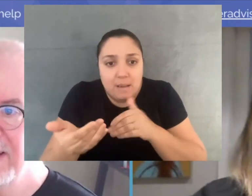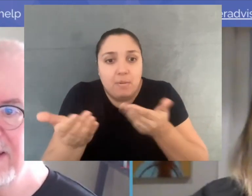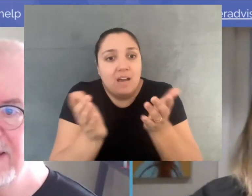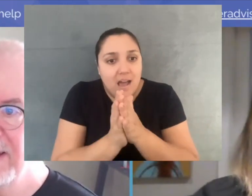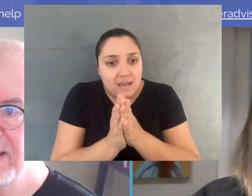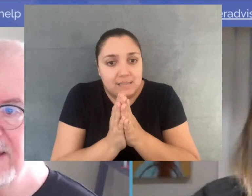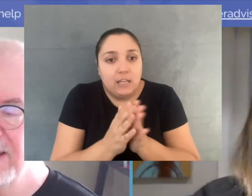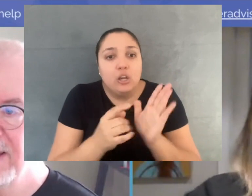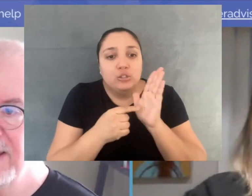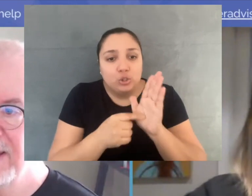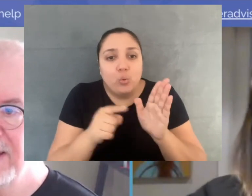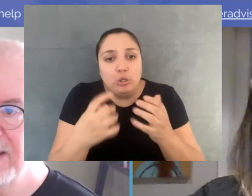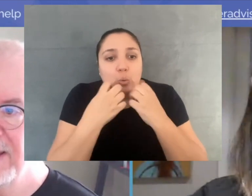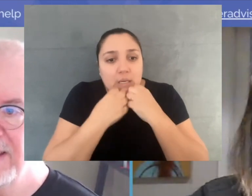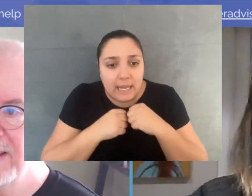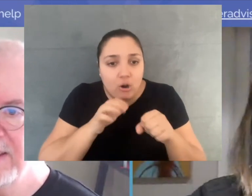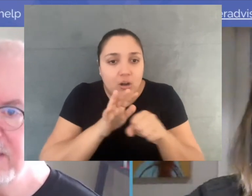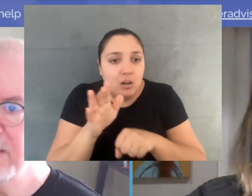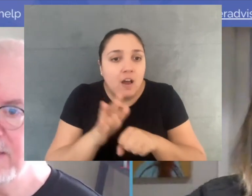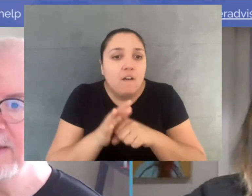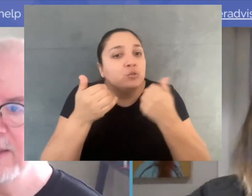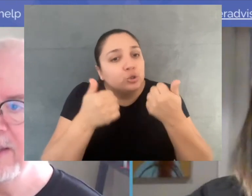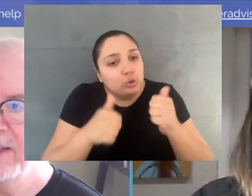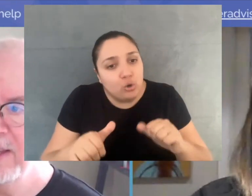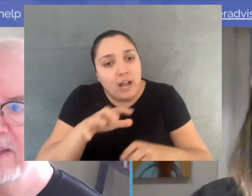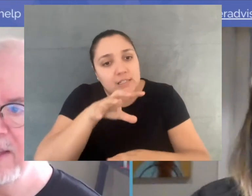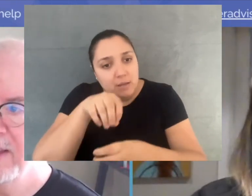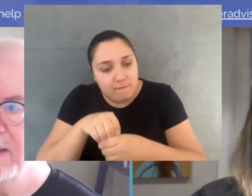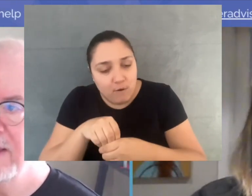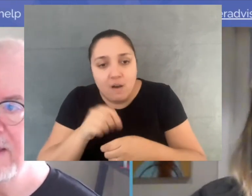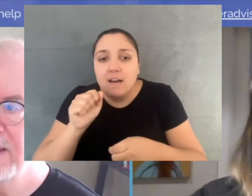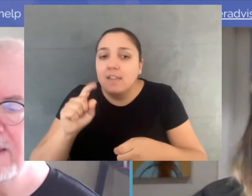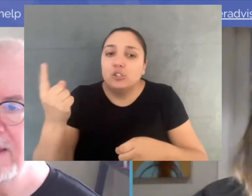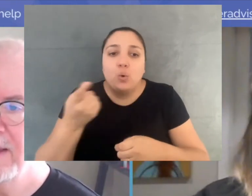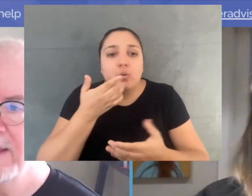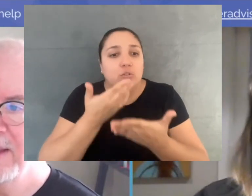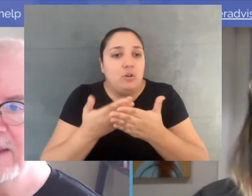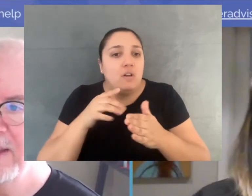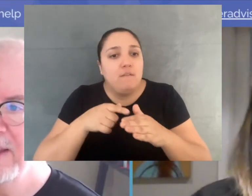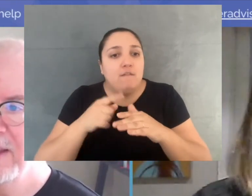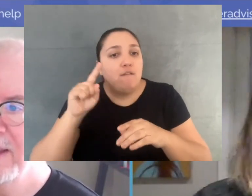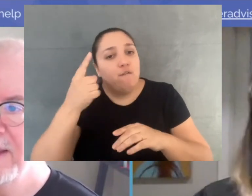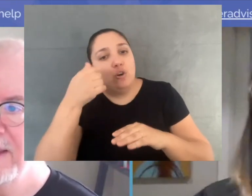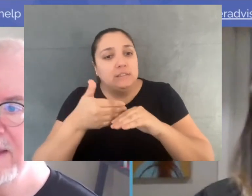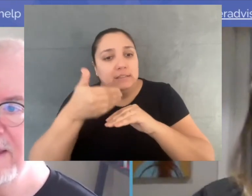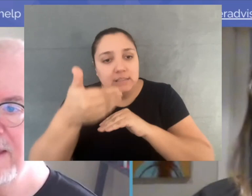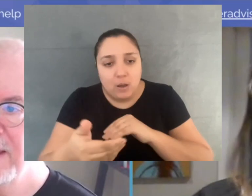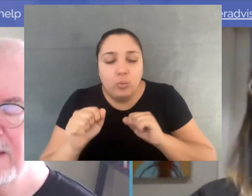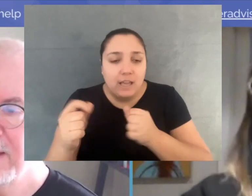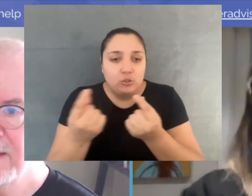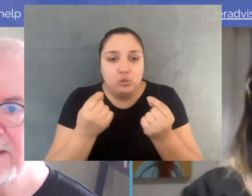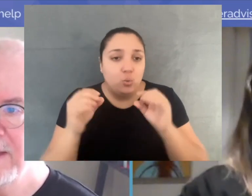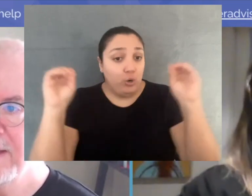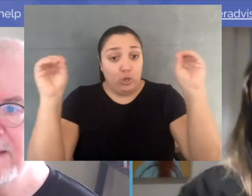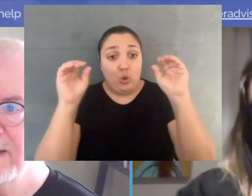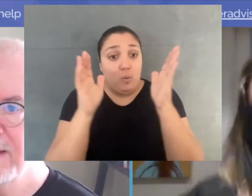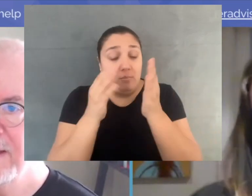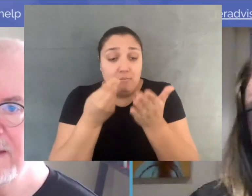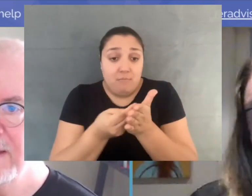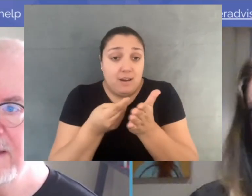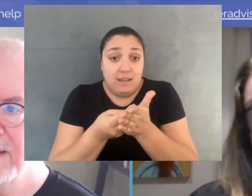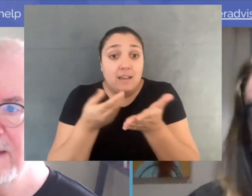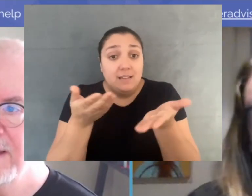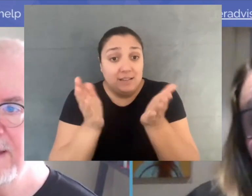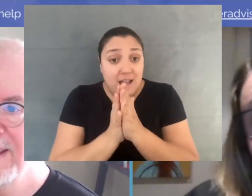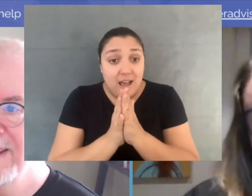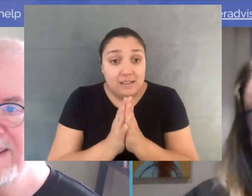to take that step of asking, of showing that you care enough to try and to be involved, that's always a good first step. And it's something we can all do